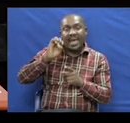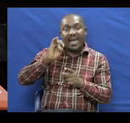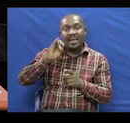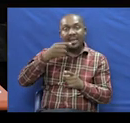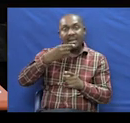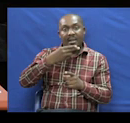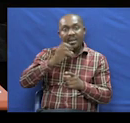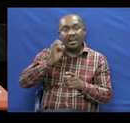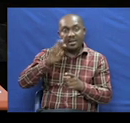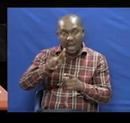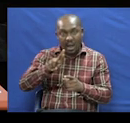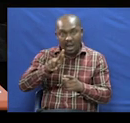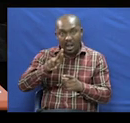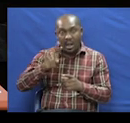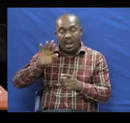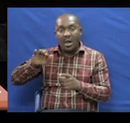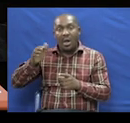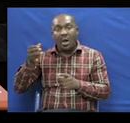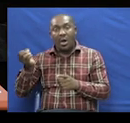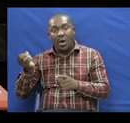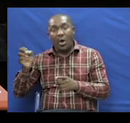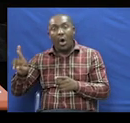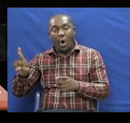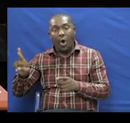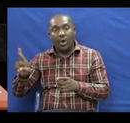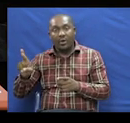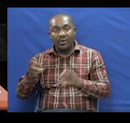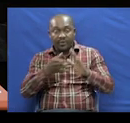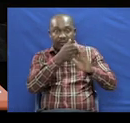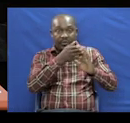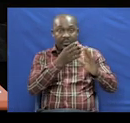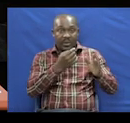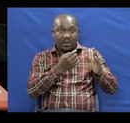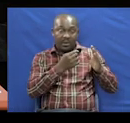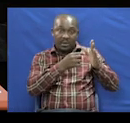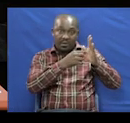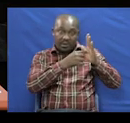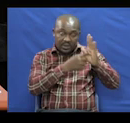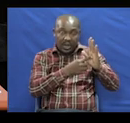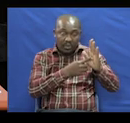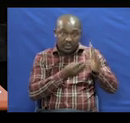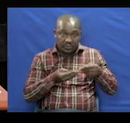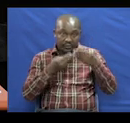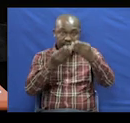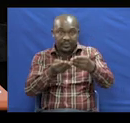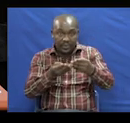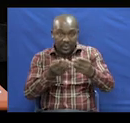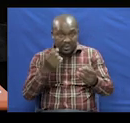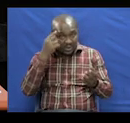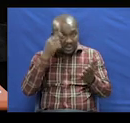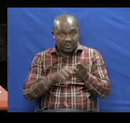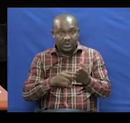an option. From our first example to our last one, you see that we had two